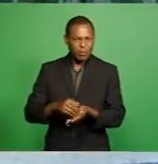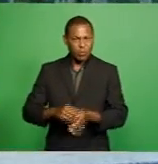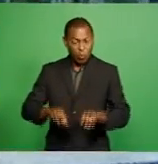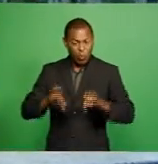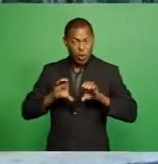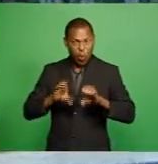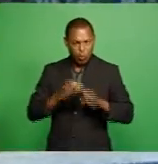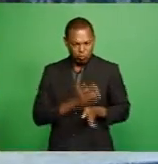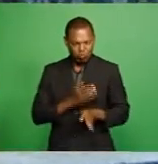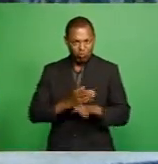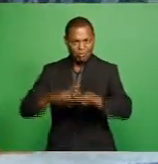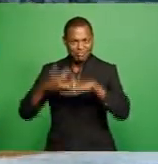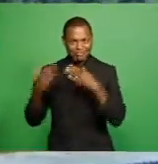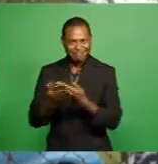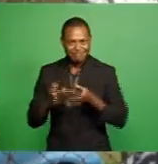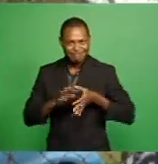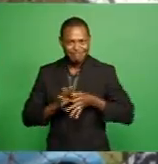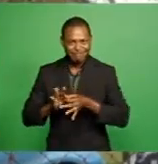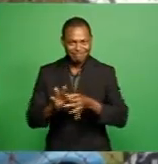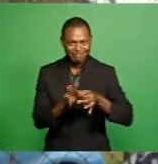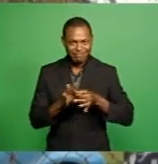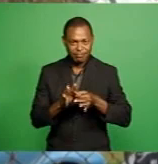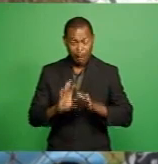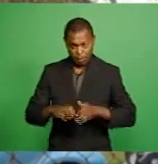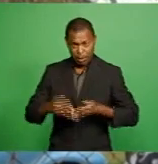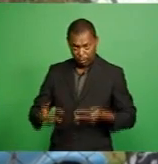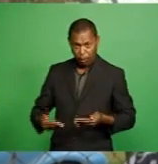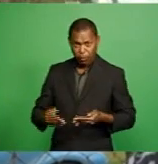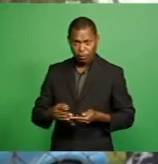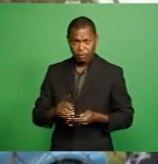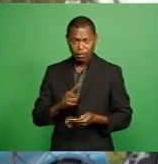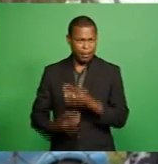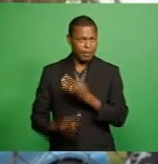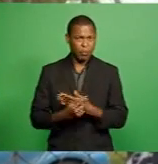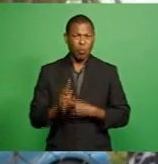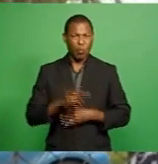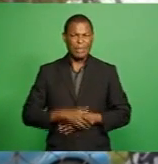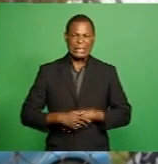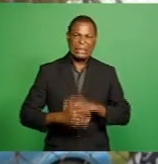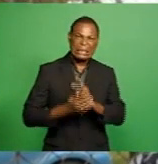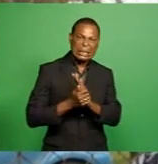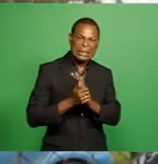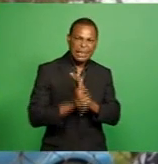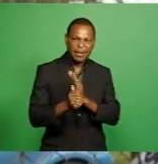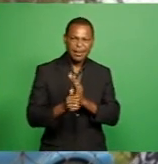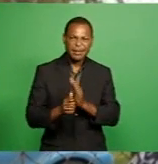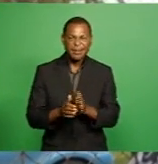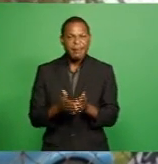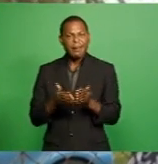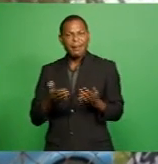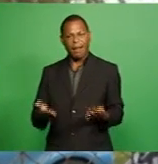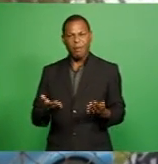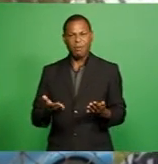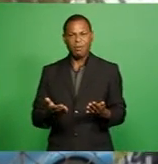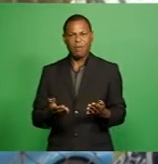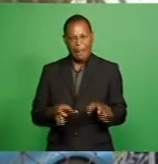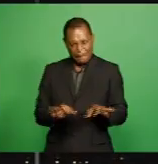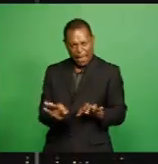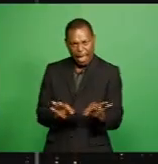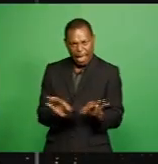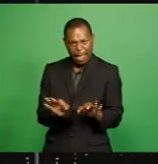working with them. So right now it's all about getting the techniques right and getting their plan in